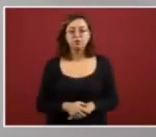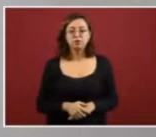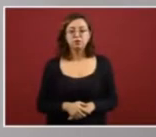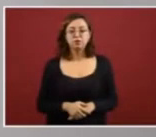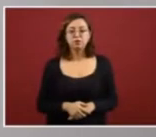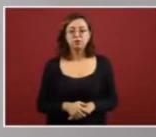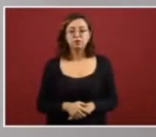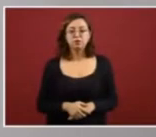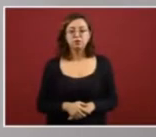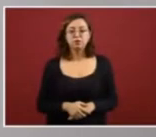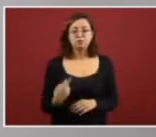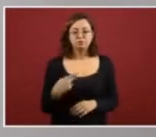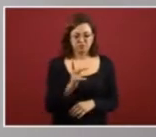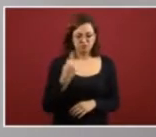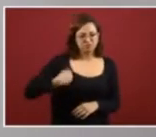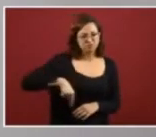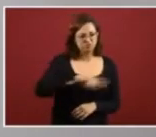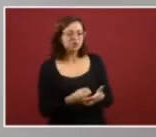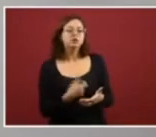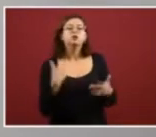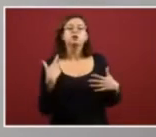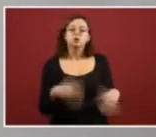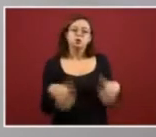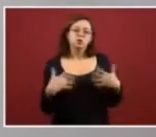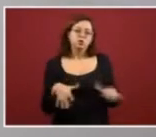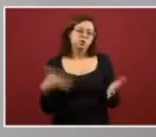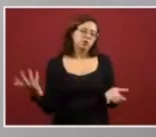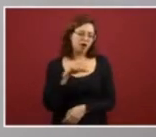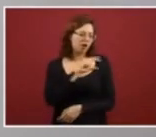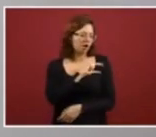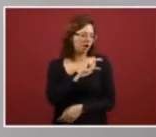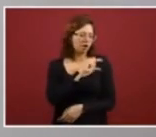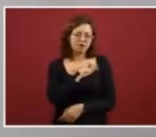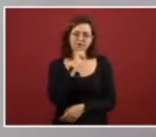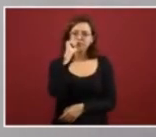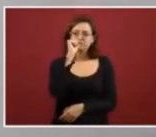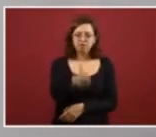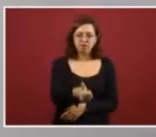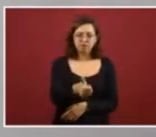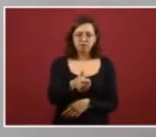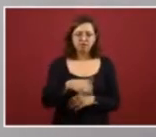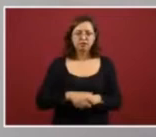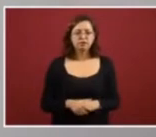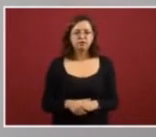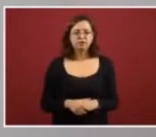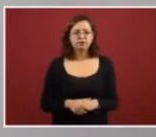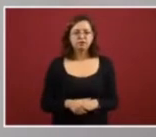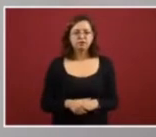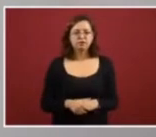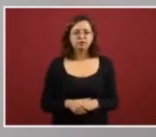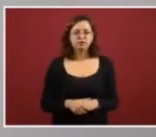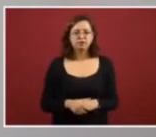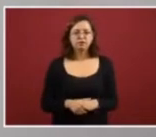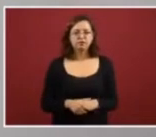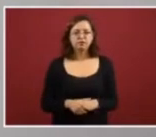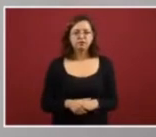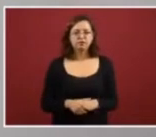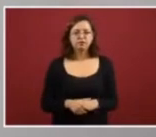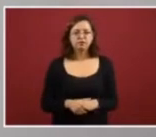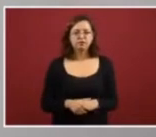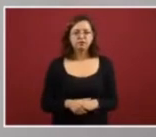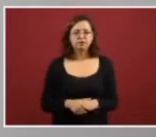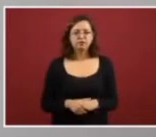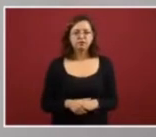triunfo. This was a triumph. De las pocas cosas que se pudieron detener. This was one of the